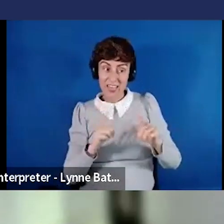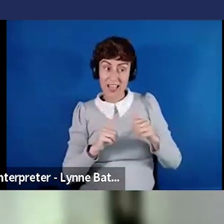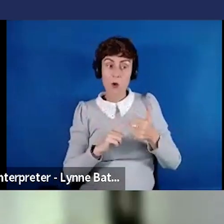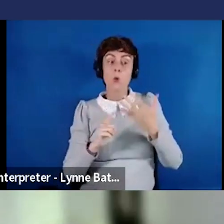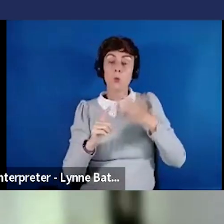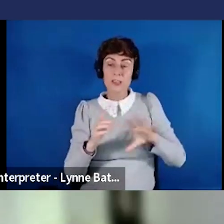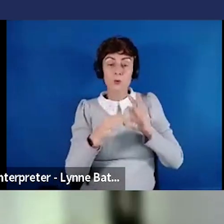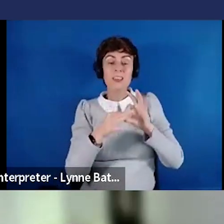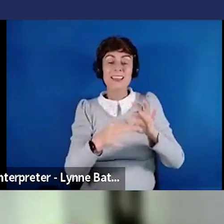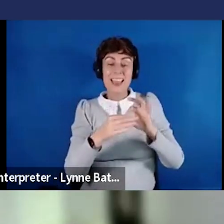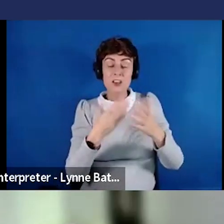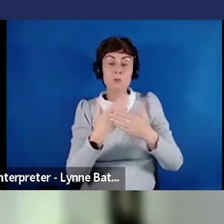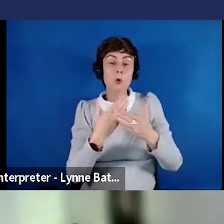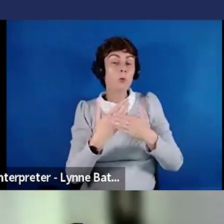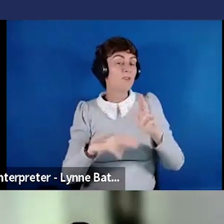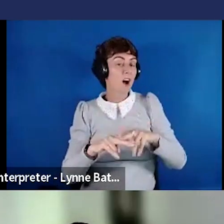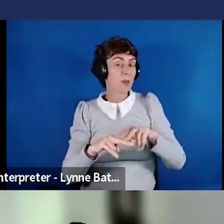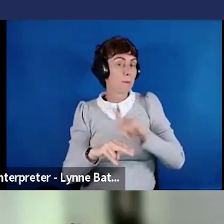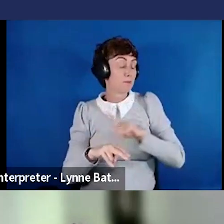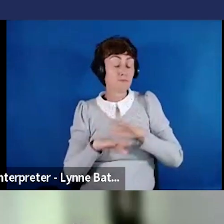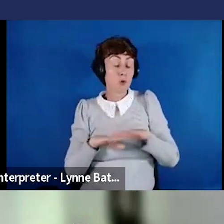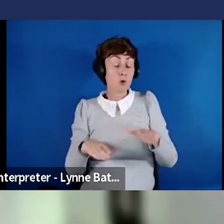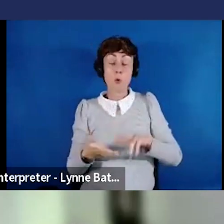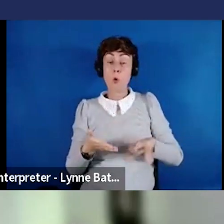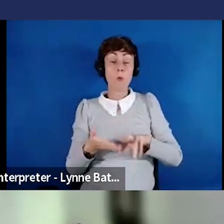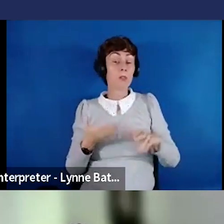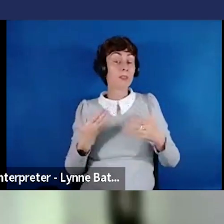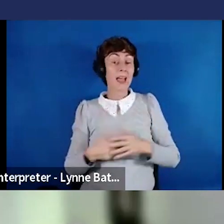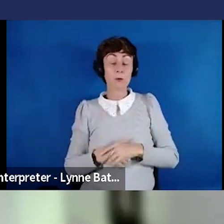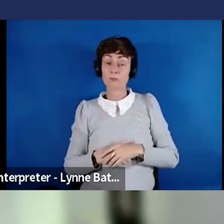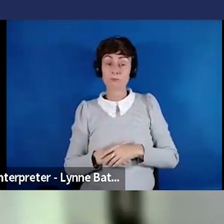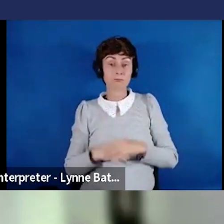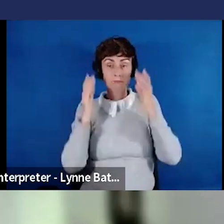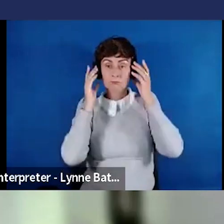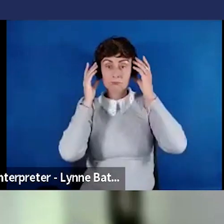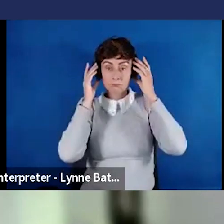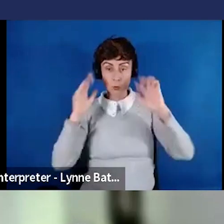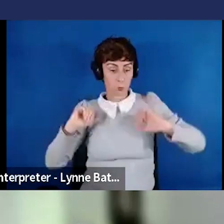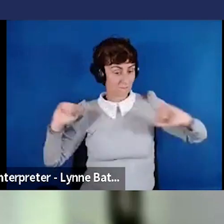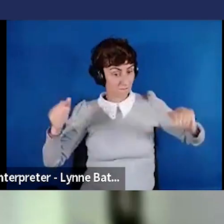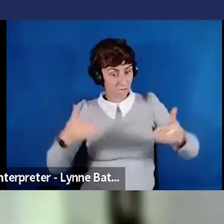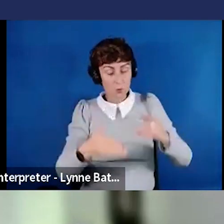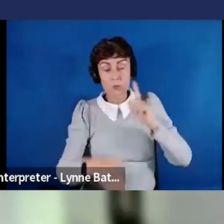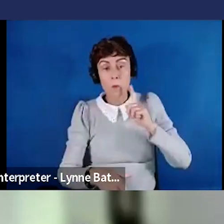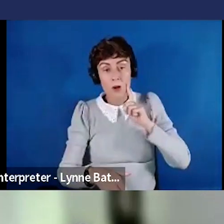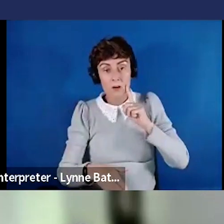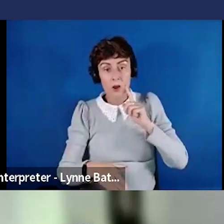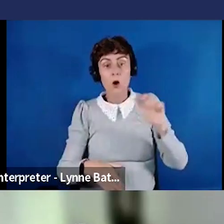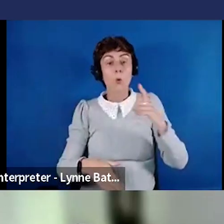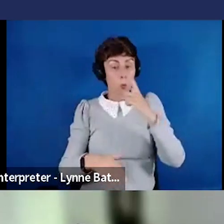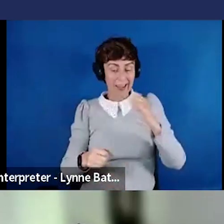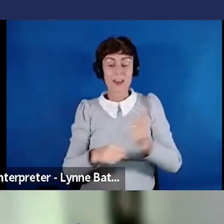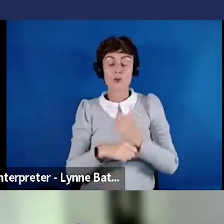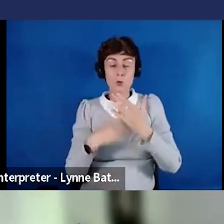dads isn't normal in the service, in the process, from the beginning to the end. And so we can do more there, I think,